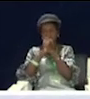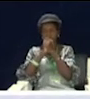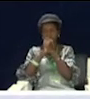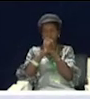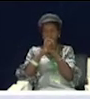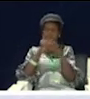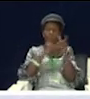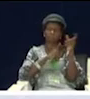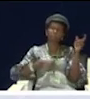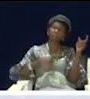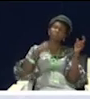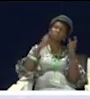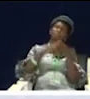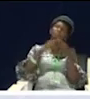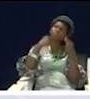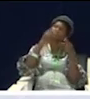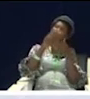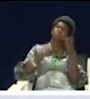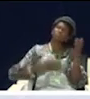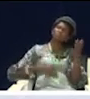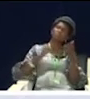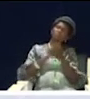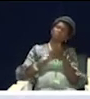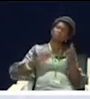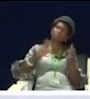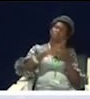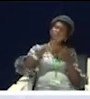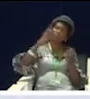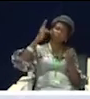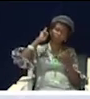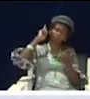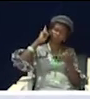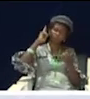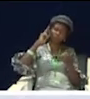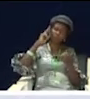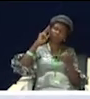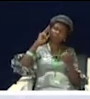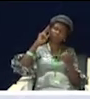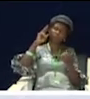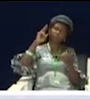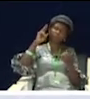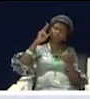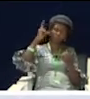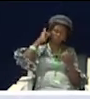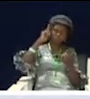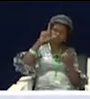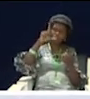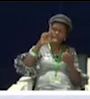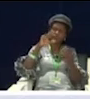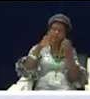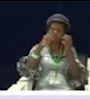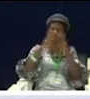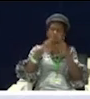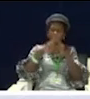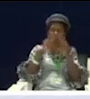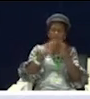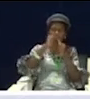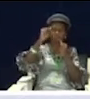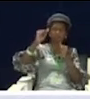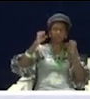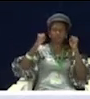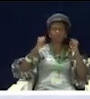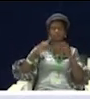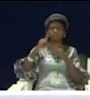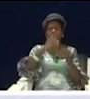The Lord asked me to tell someone, he said, your opponents are far, far too strong for you.